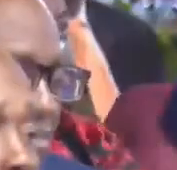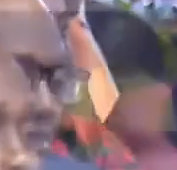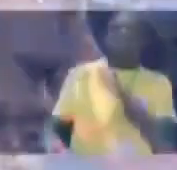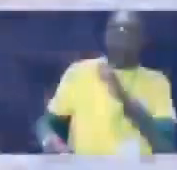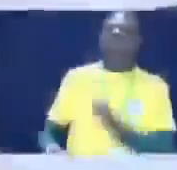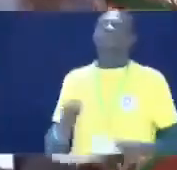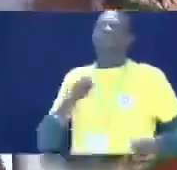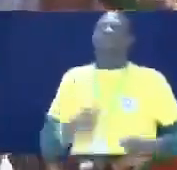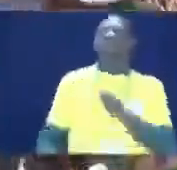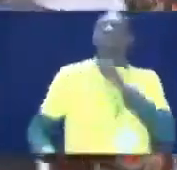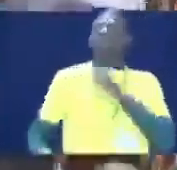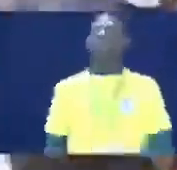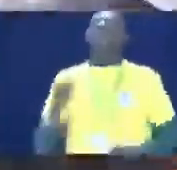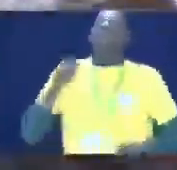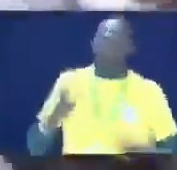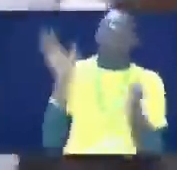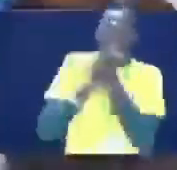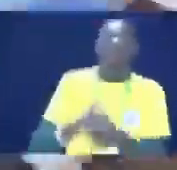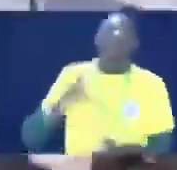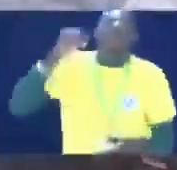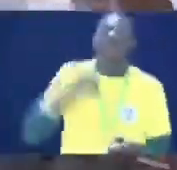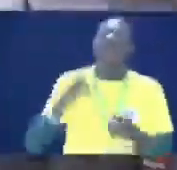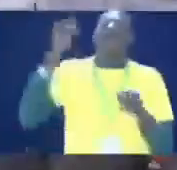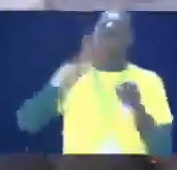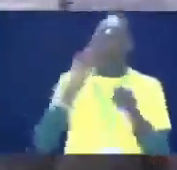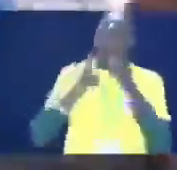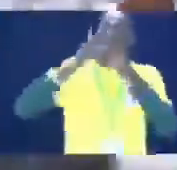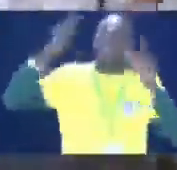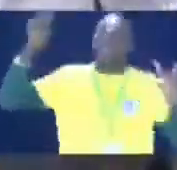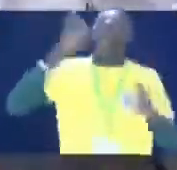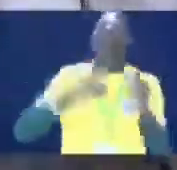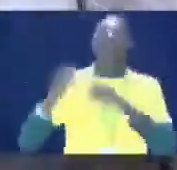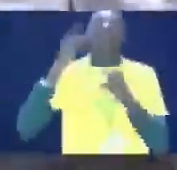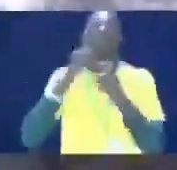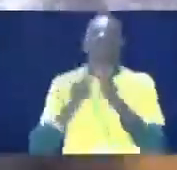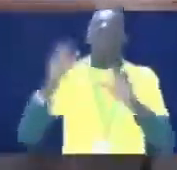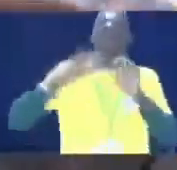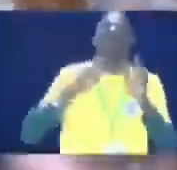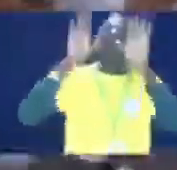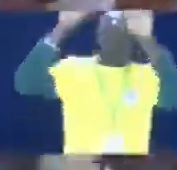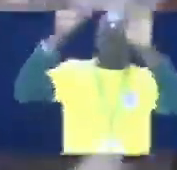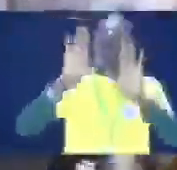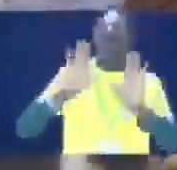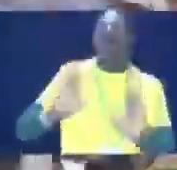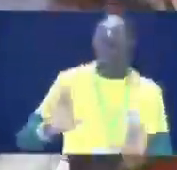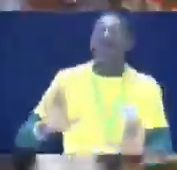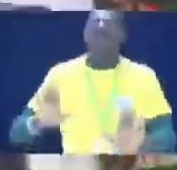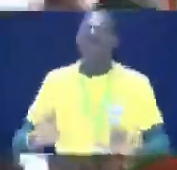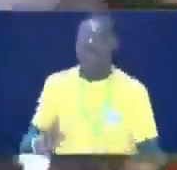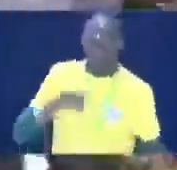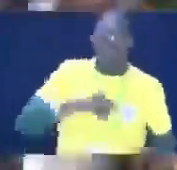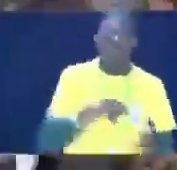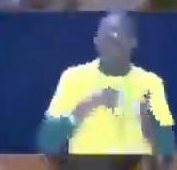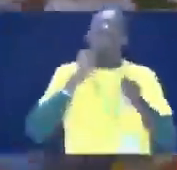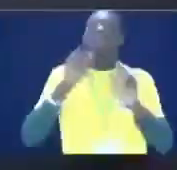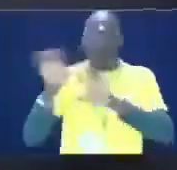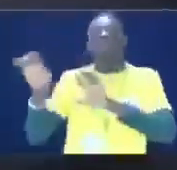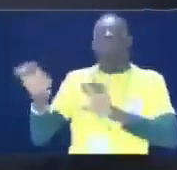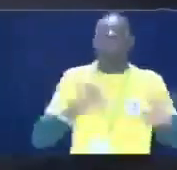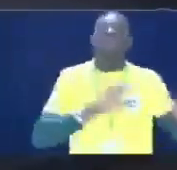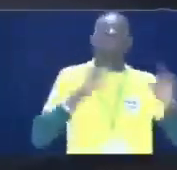Si anande kuwe miyo ele ele yo si